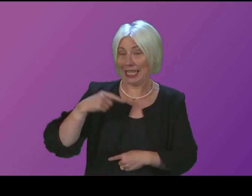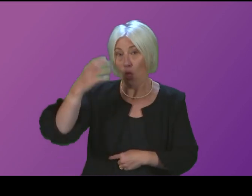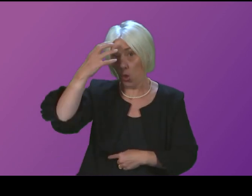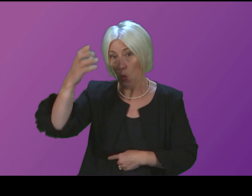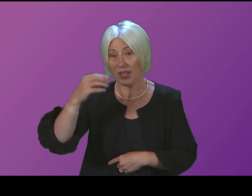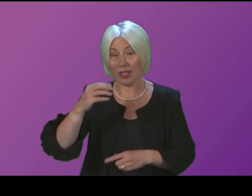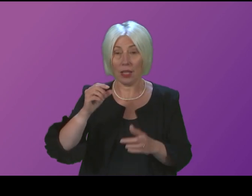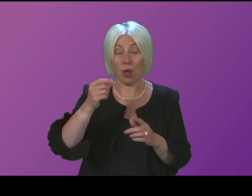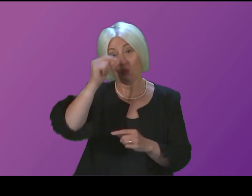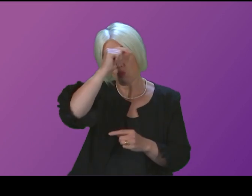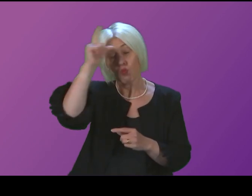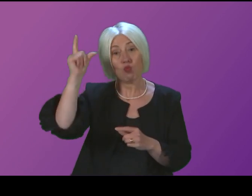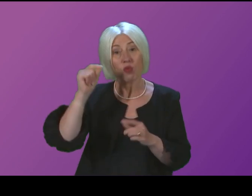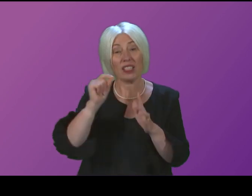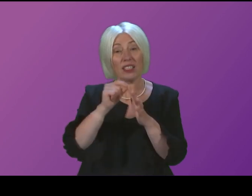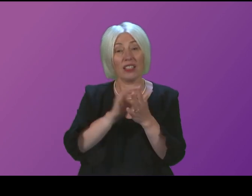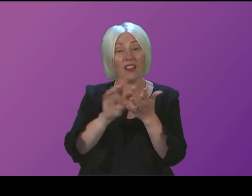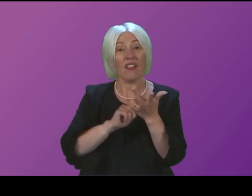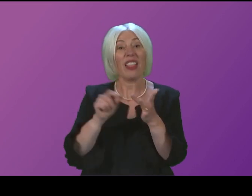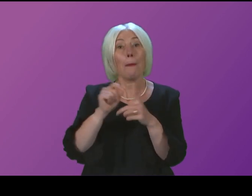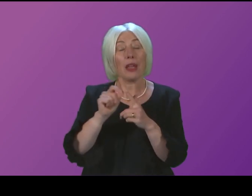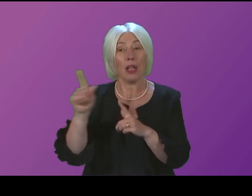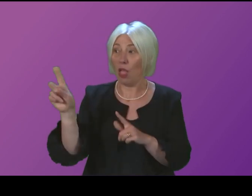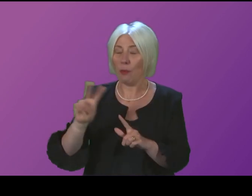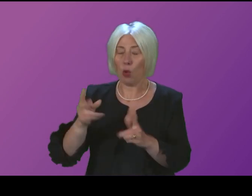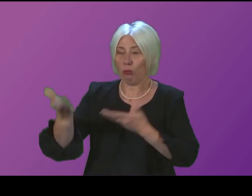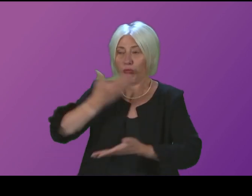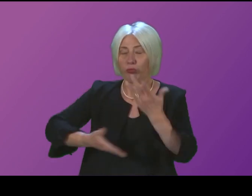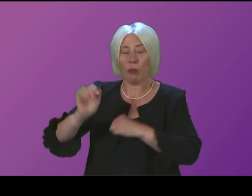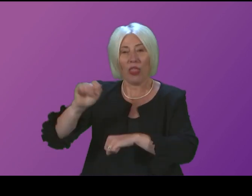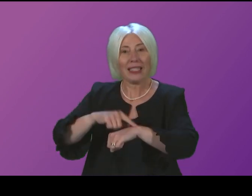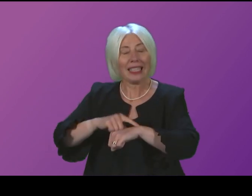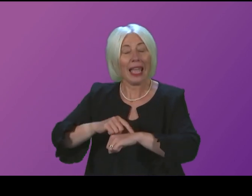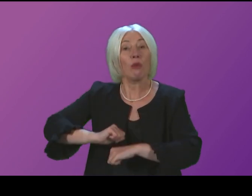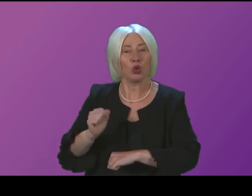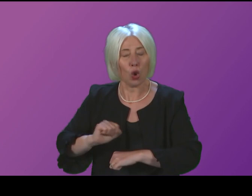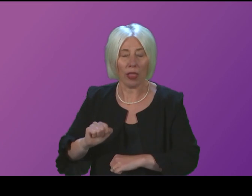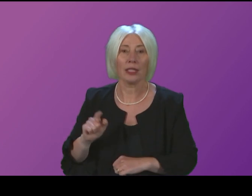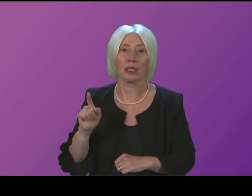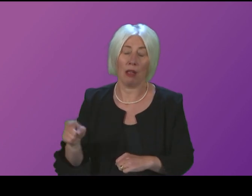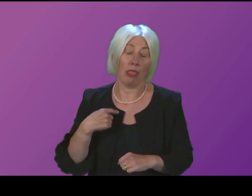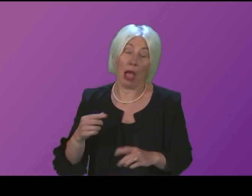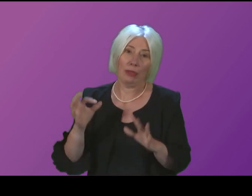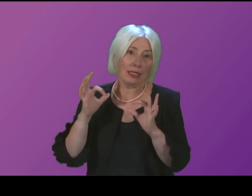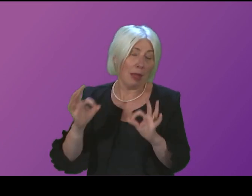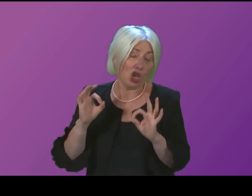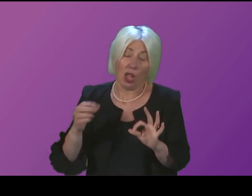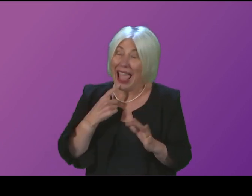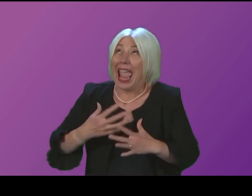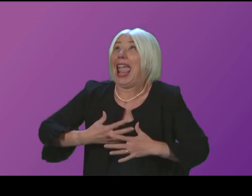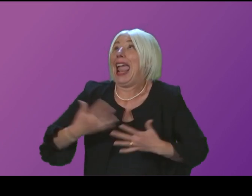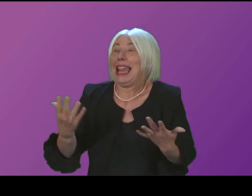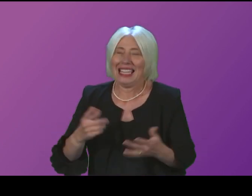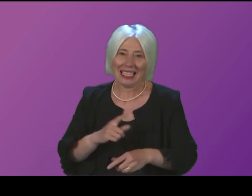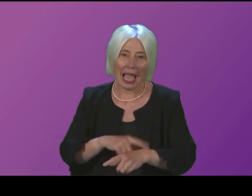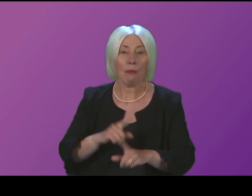enjoying the recollections of times spent in Scotland. Now, that would have been special on any day. That